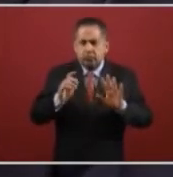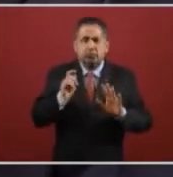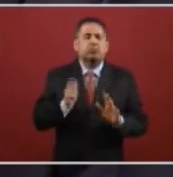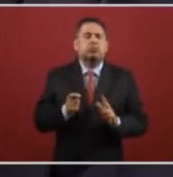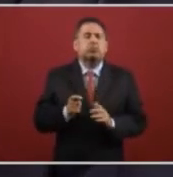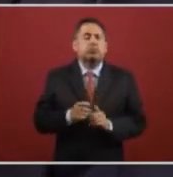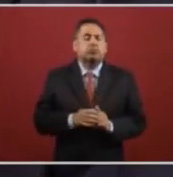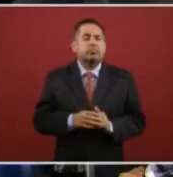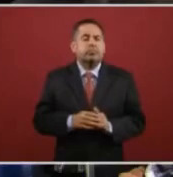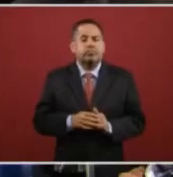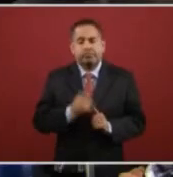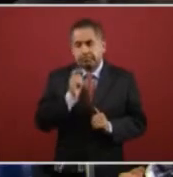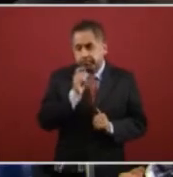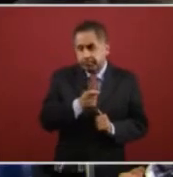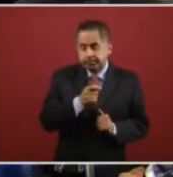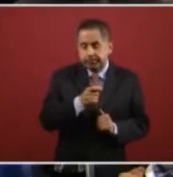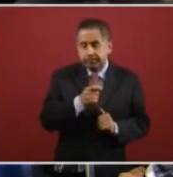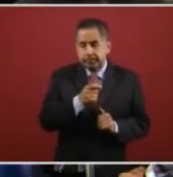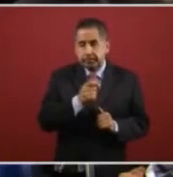I'm just underlining